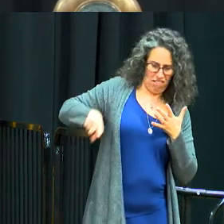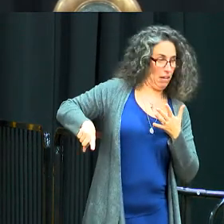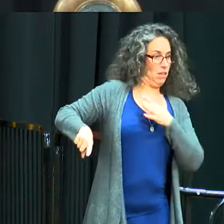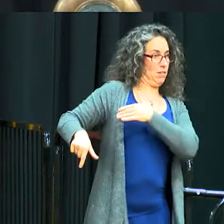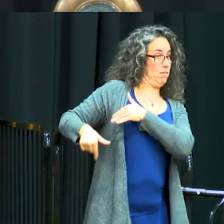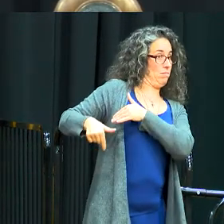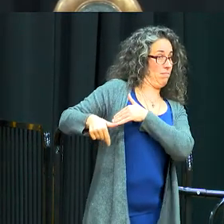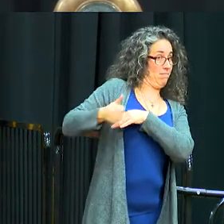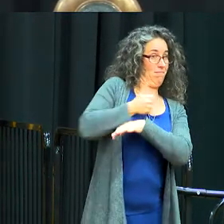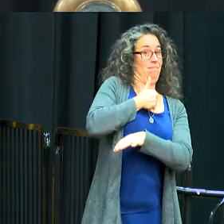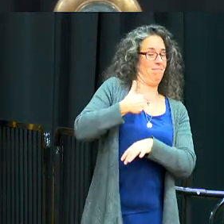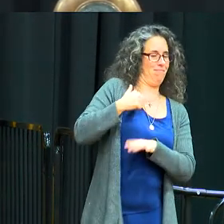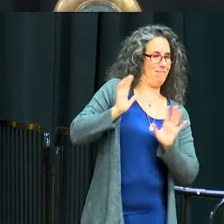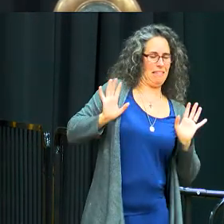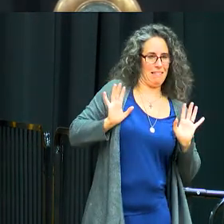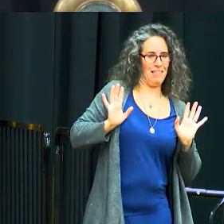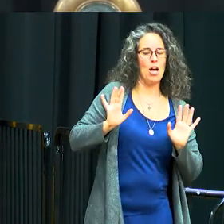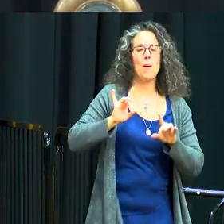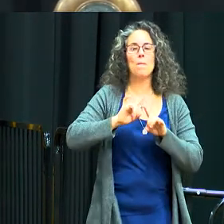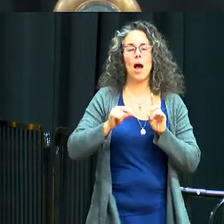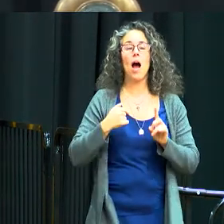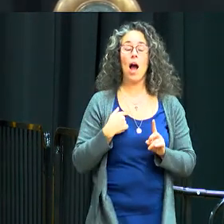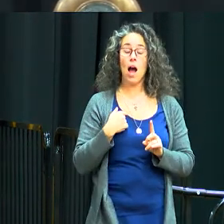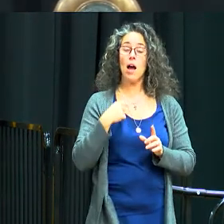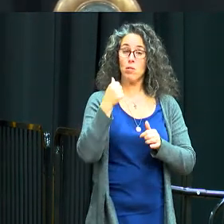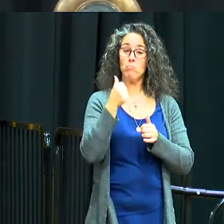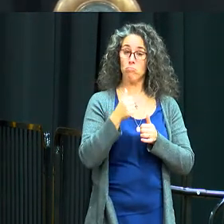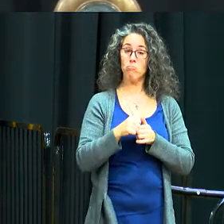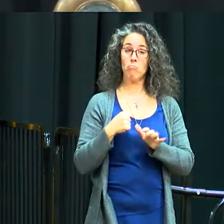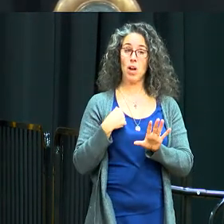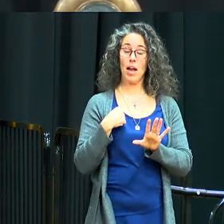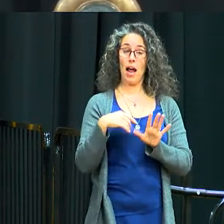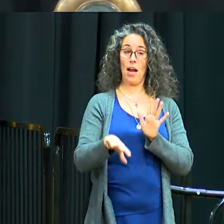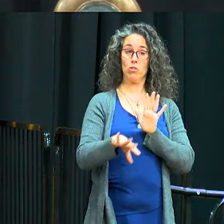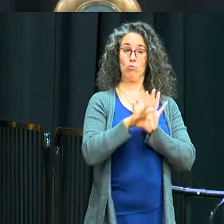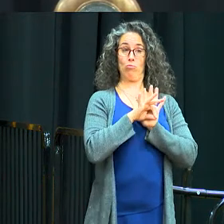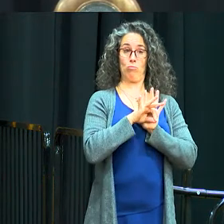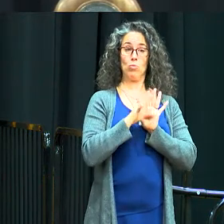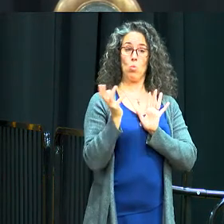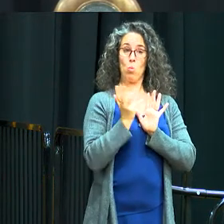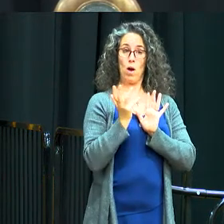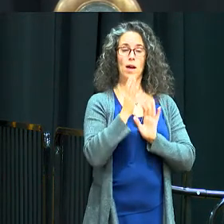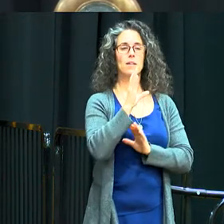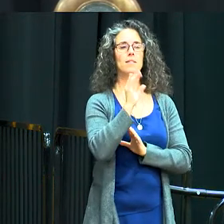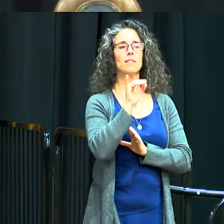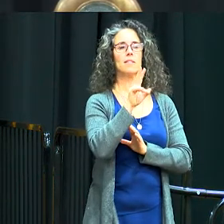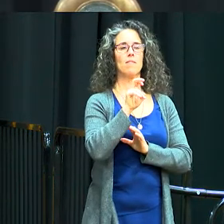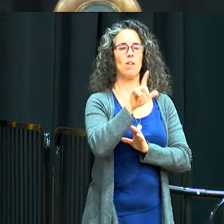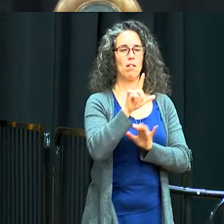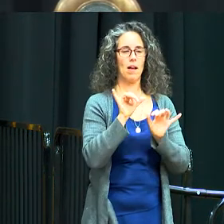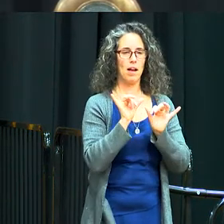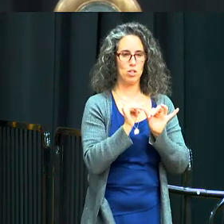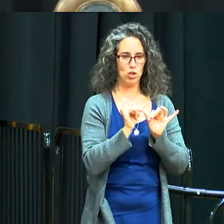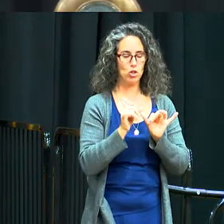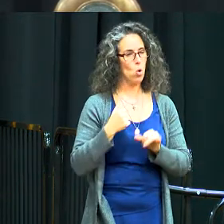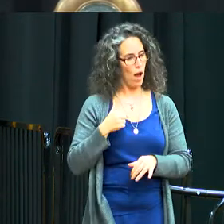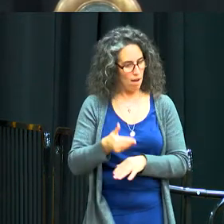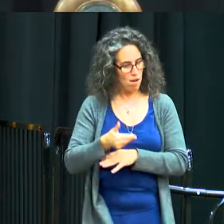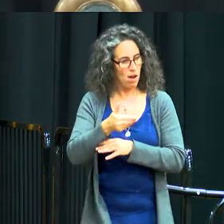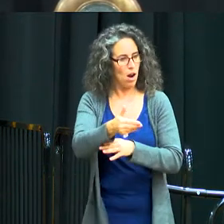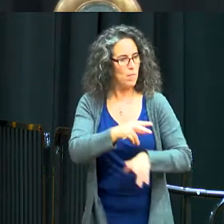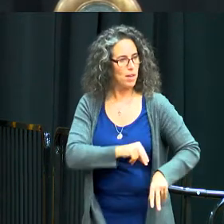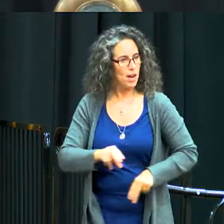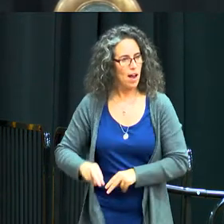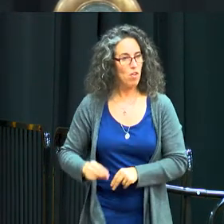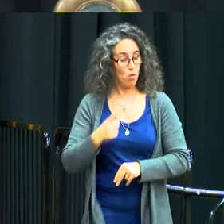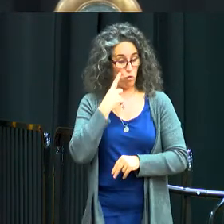anyway, I did get familiarity, and I did choose civil engineering. So I was hired by the Navy for my engineering, math, and